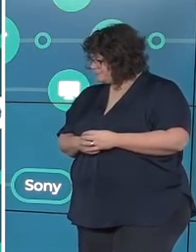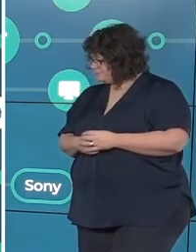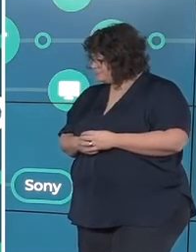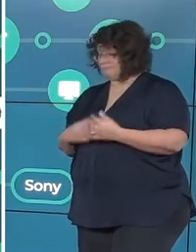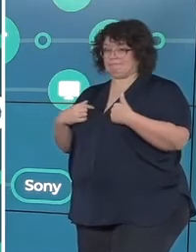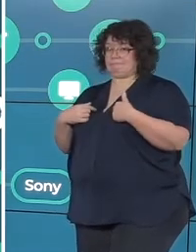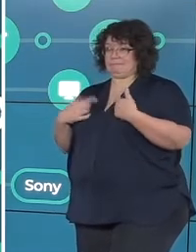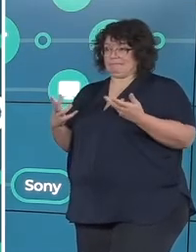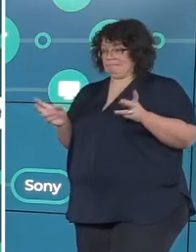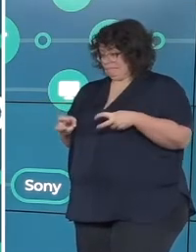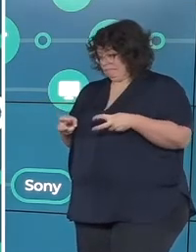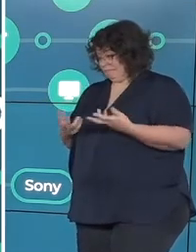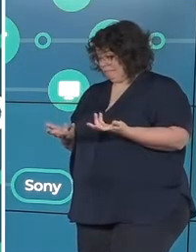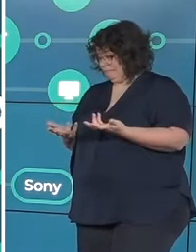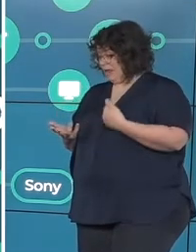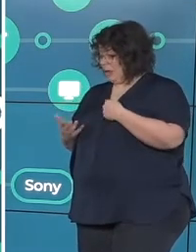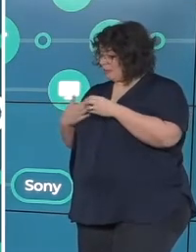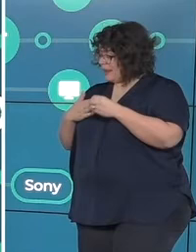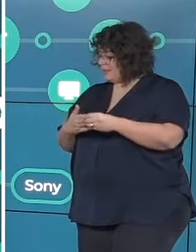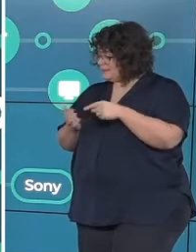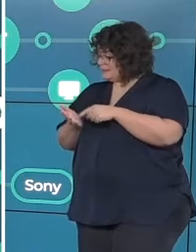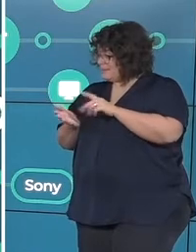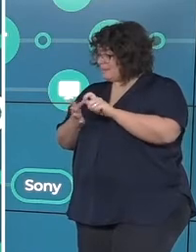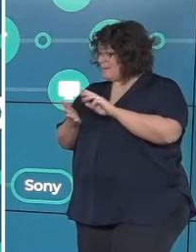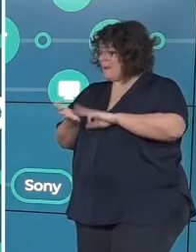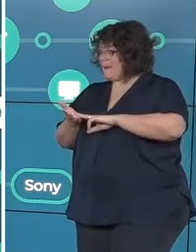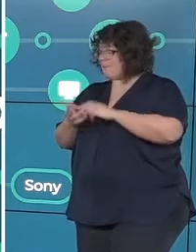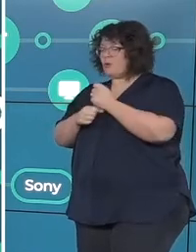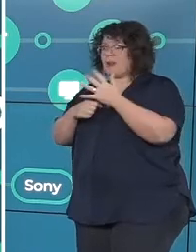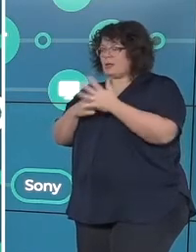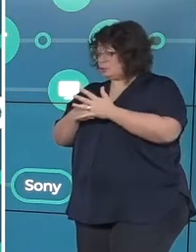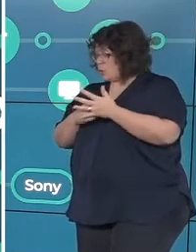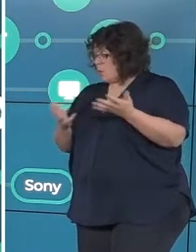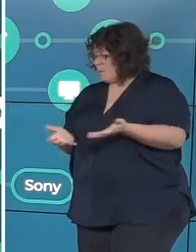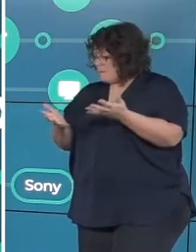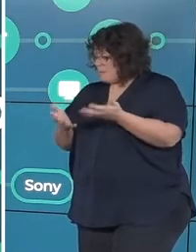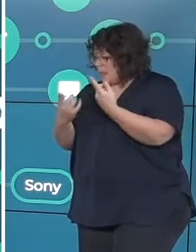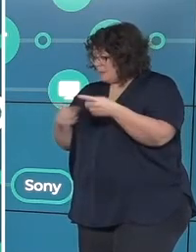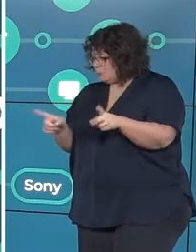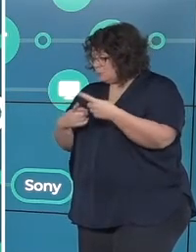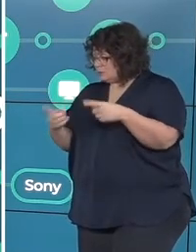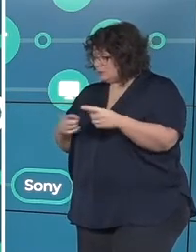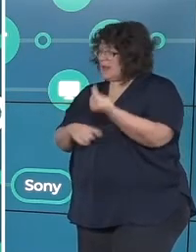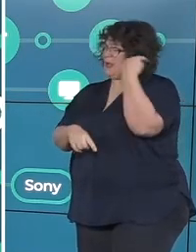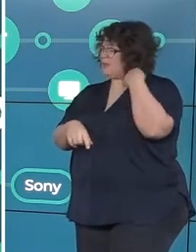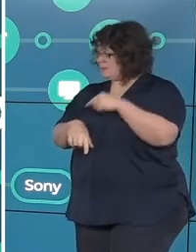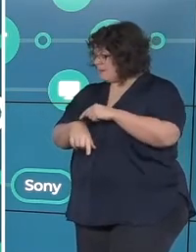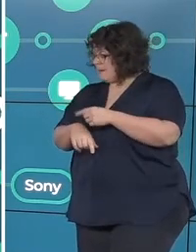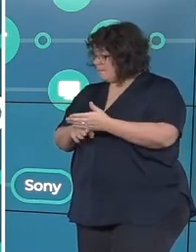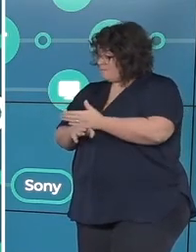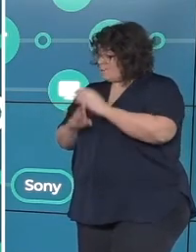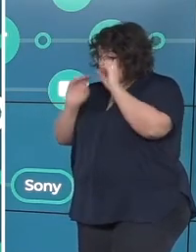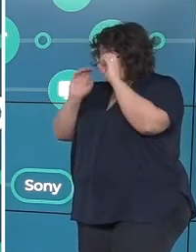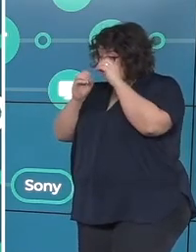Google really had sort of made a commitment towards accessibility. And one of our test engineers came into our meeting, and she turned on